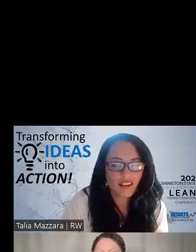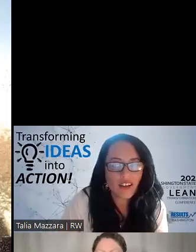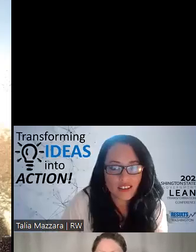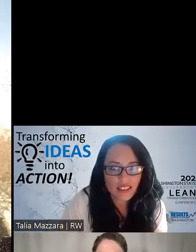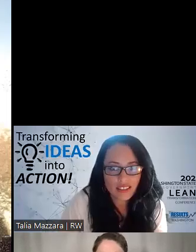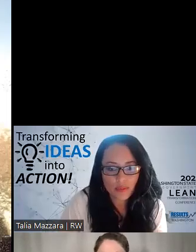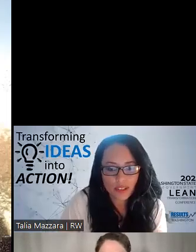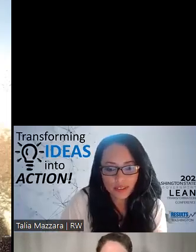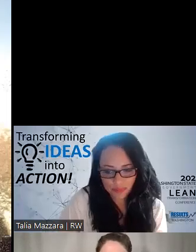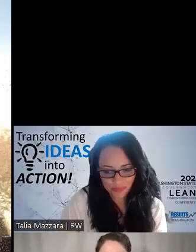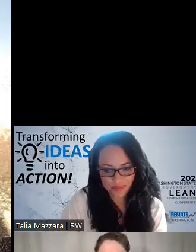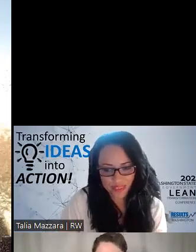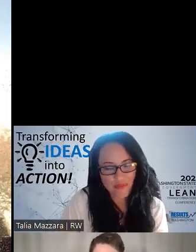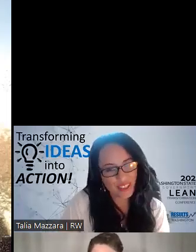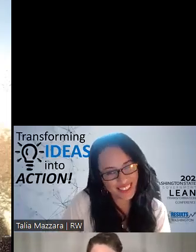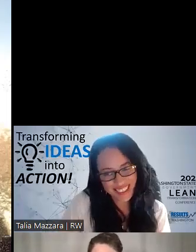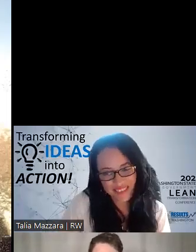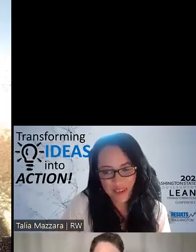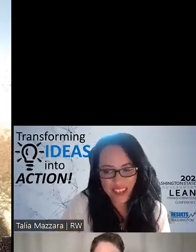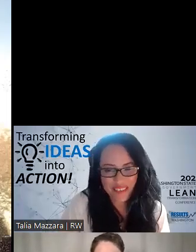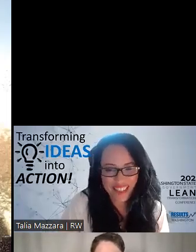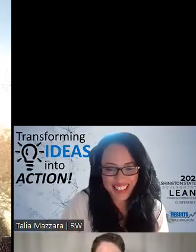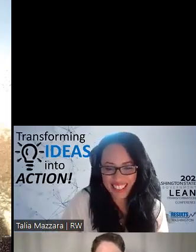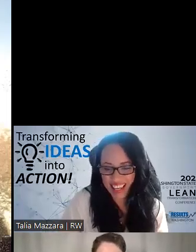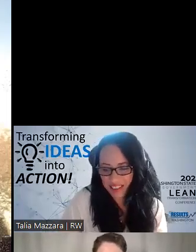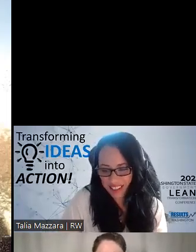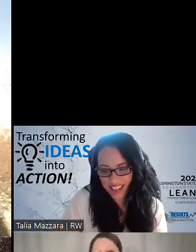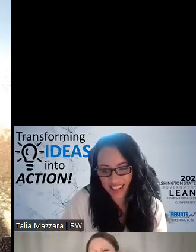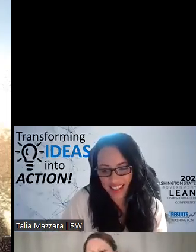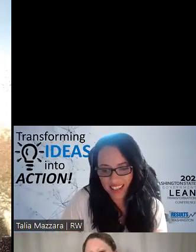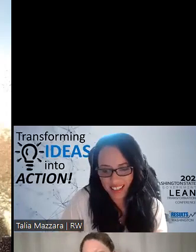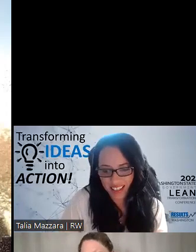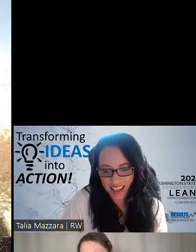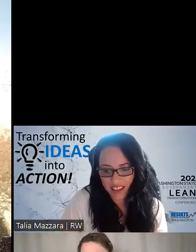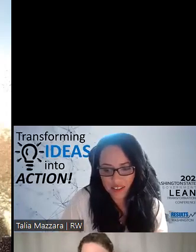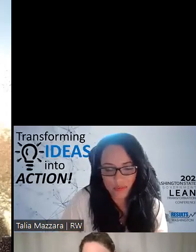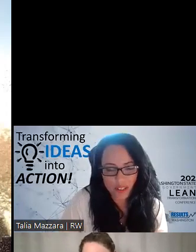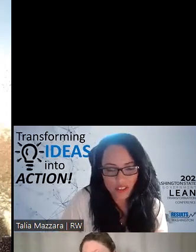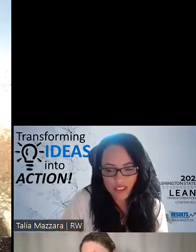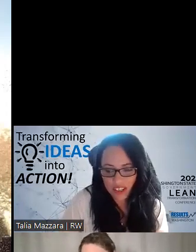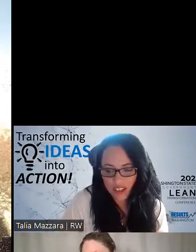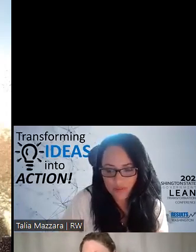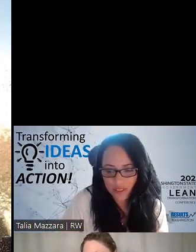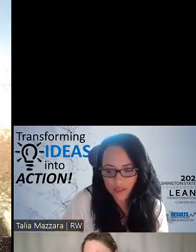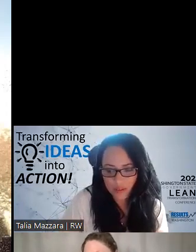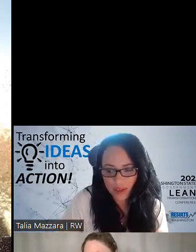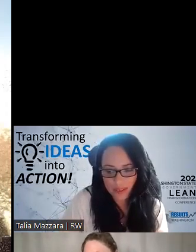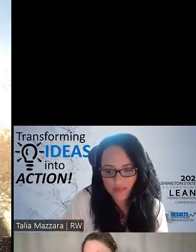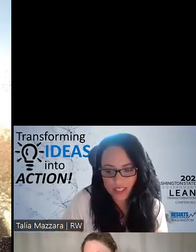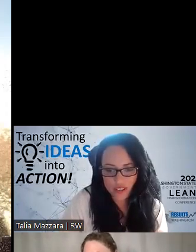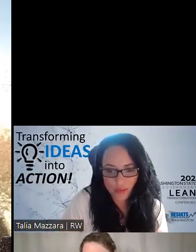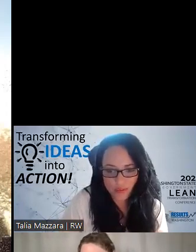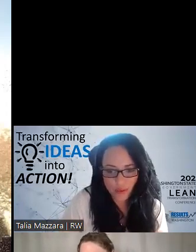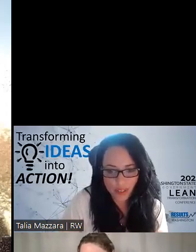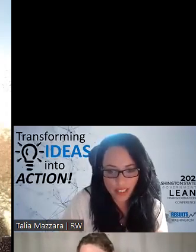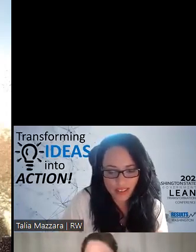and our CART interpreter, Bridget, for being with us today. I also want to share a few Zoom webinar